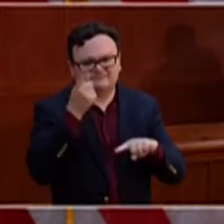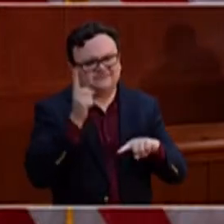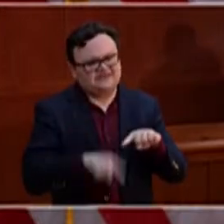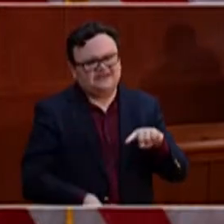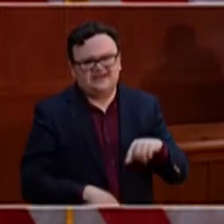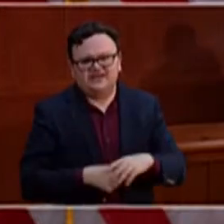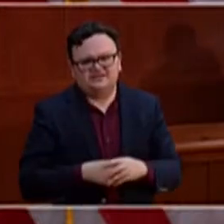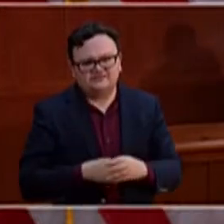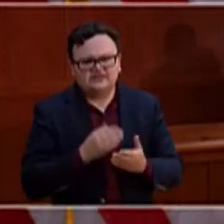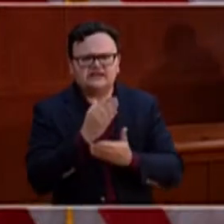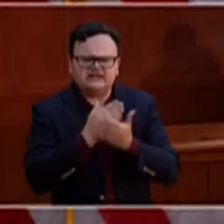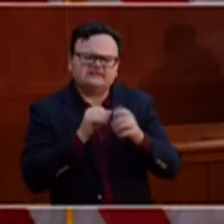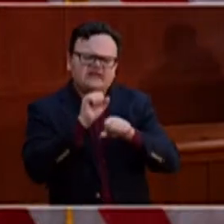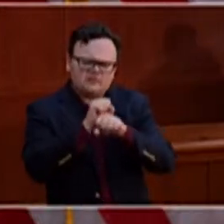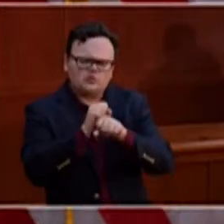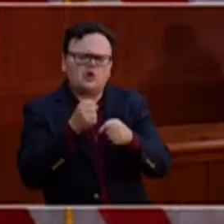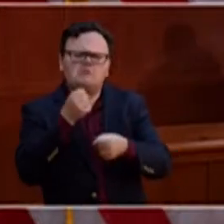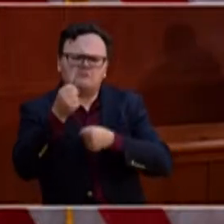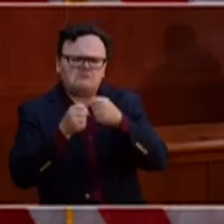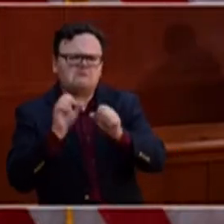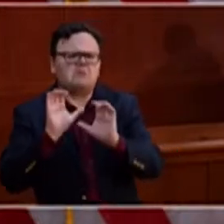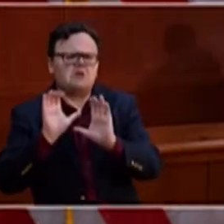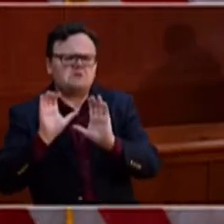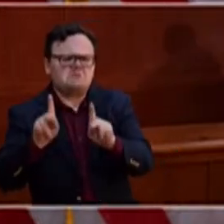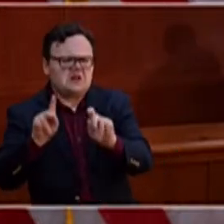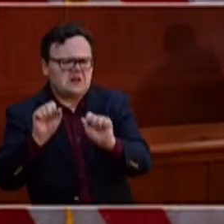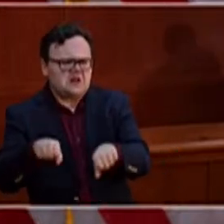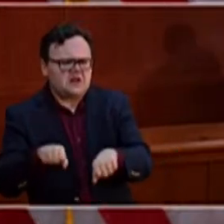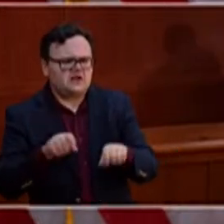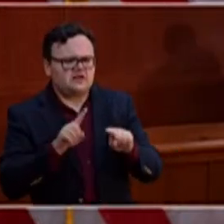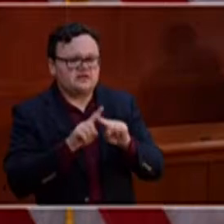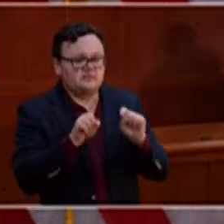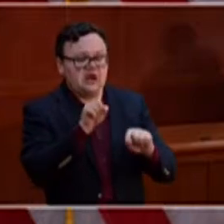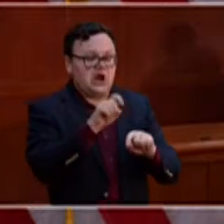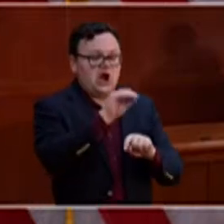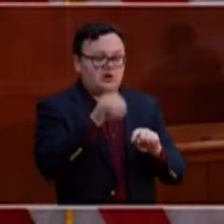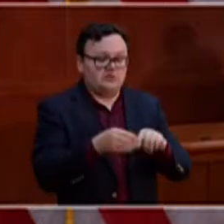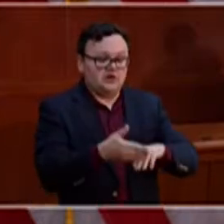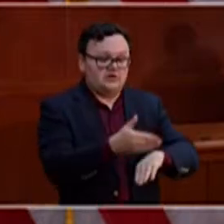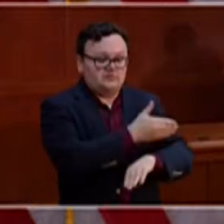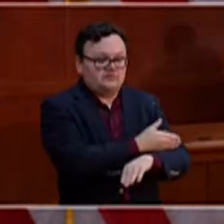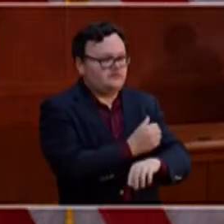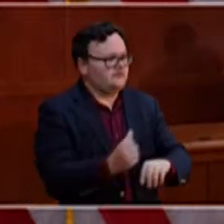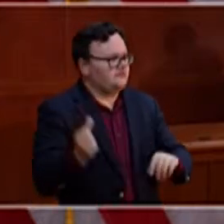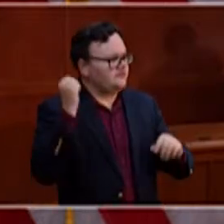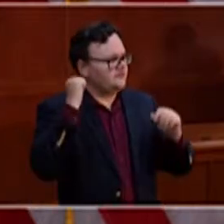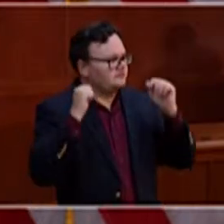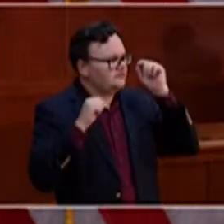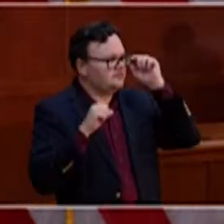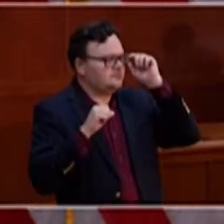just be filled, but I don't think it's going to be 100%, and that's something that we're going to have to reckon with. Yes, sir.